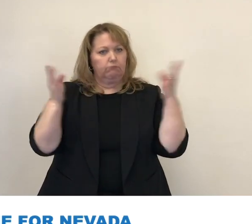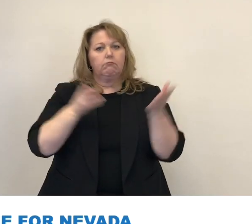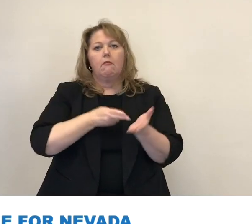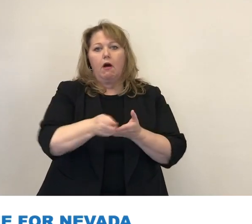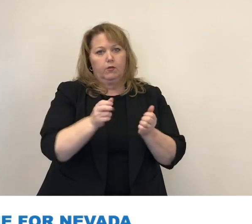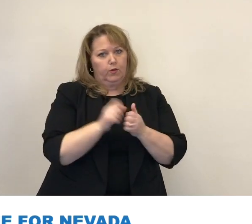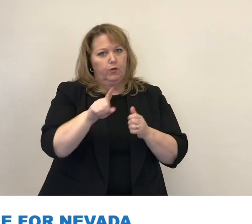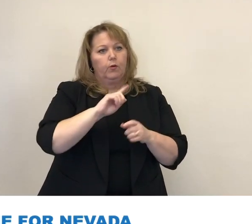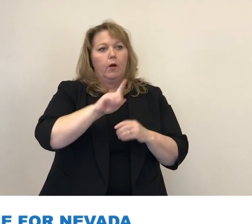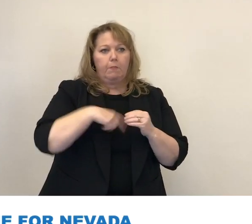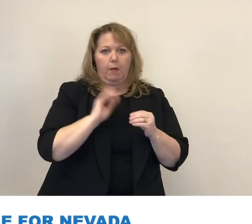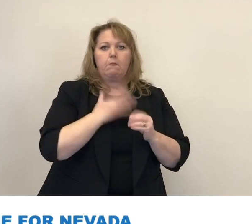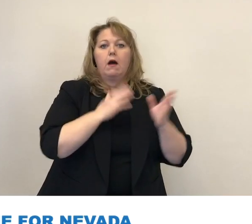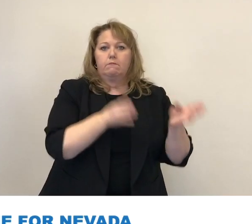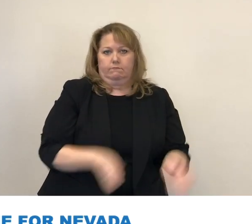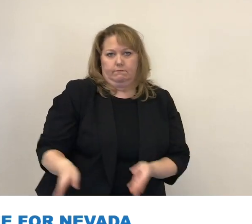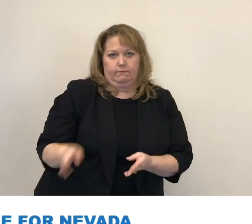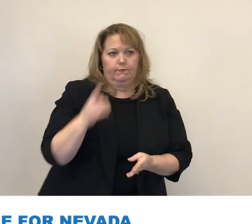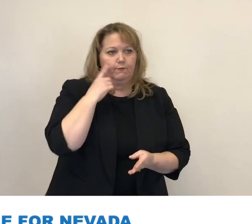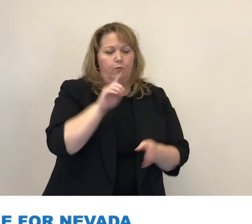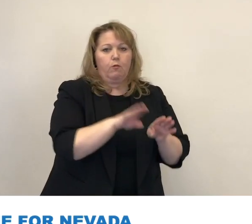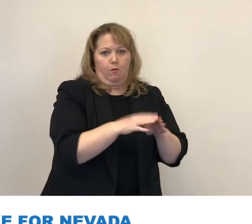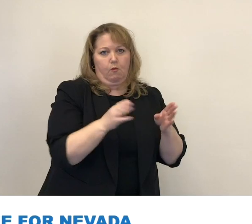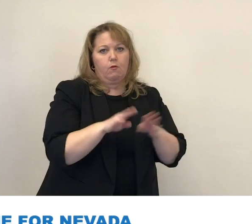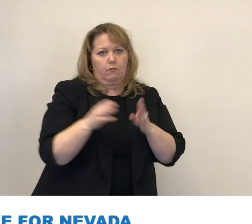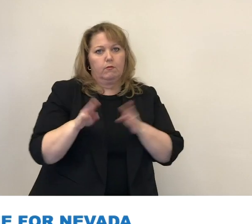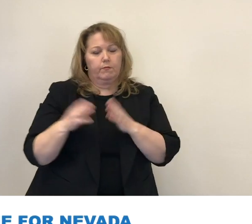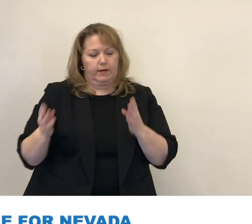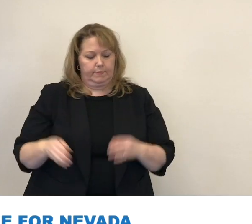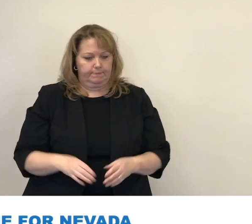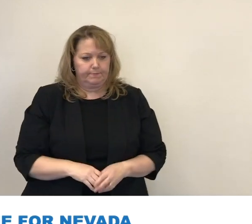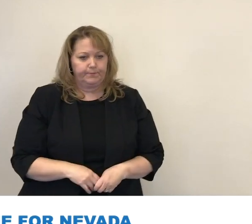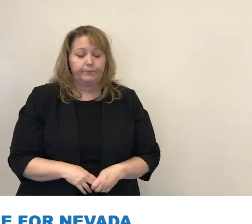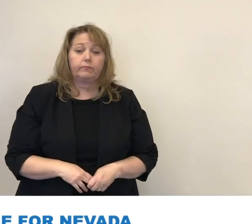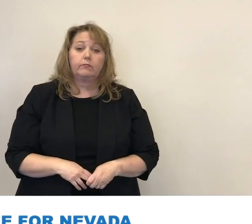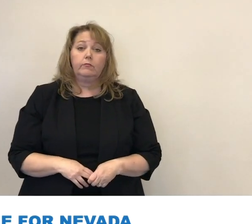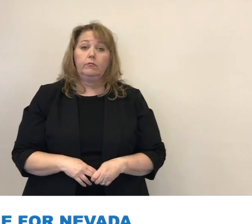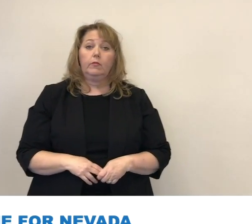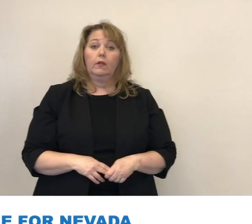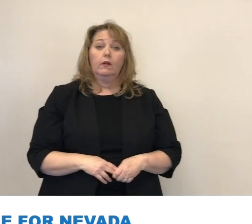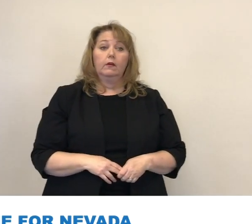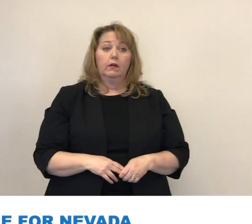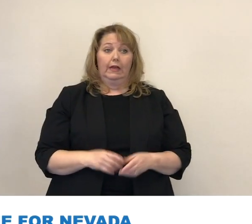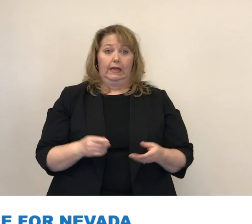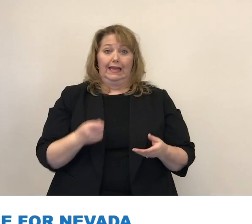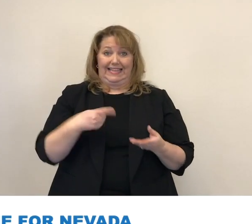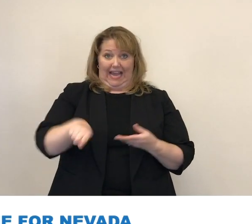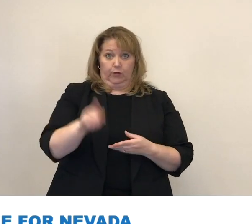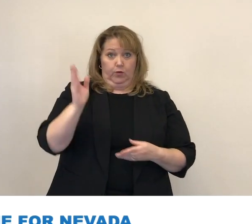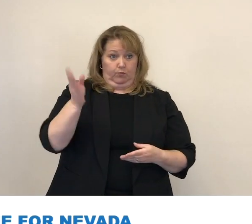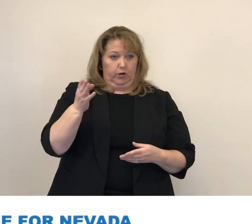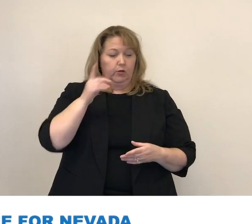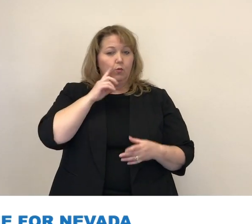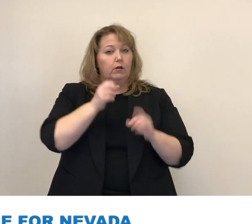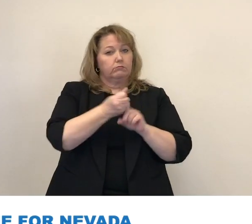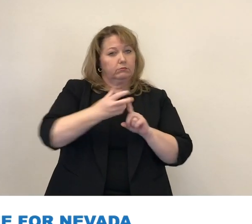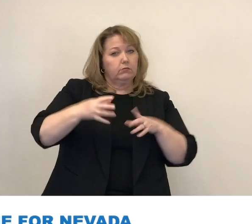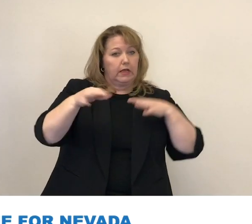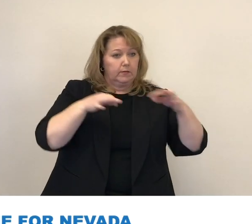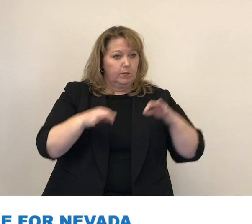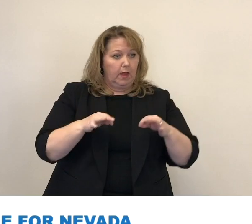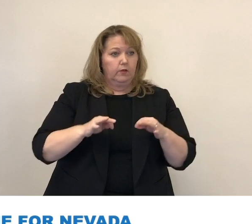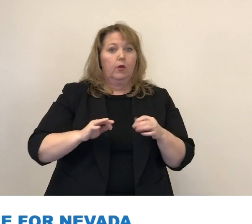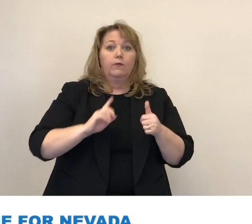state, in addition to some criteria and metrics that will have to be in place before our phased-in